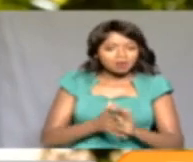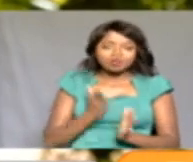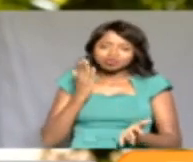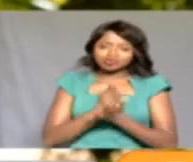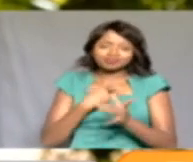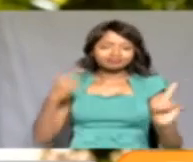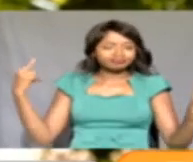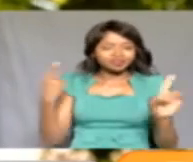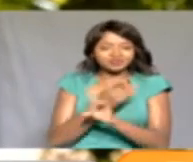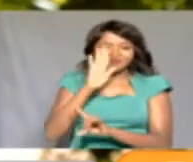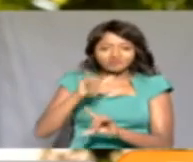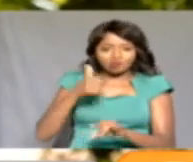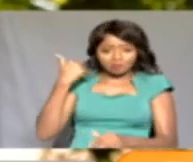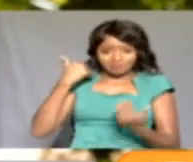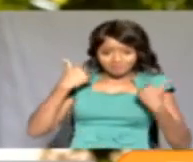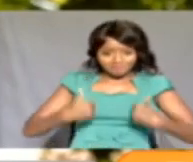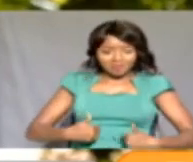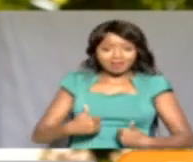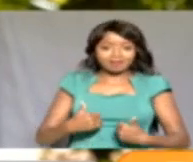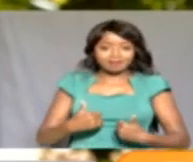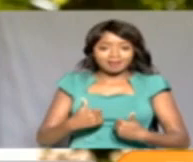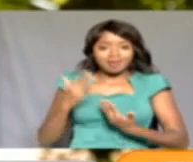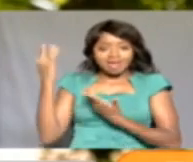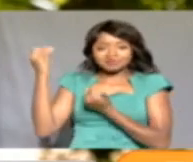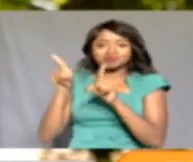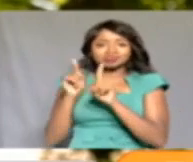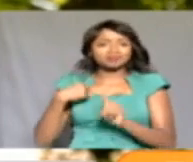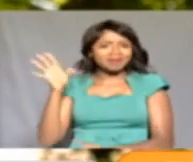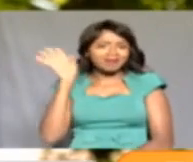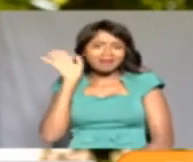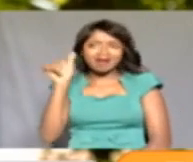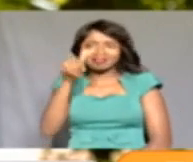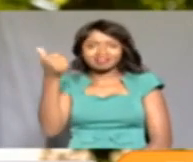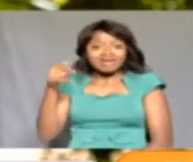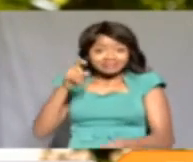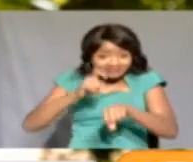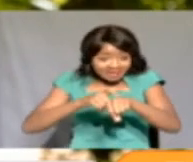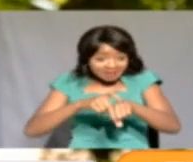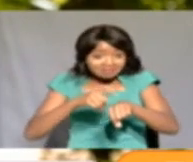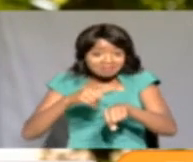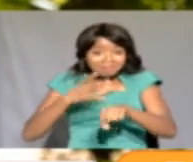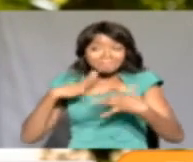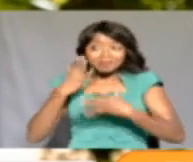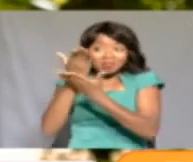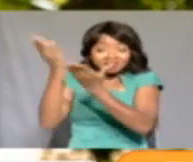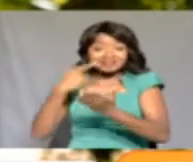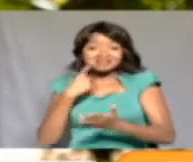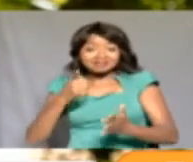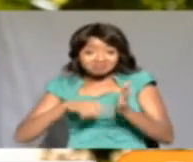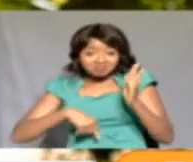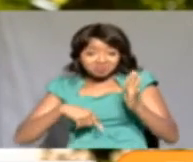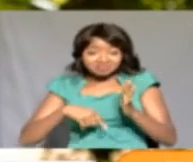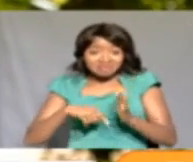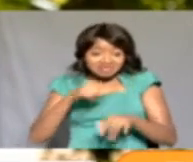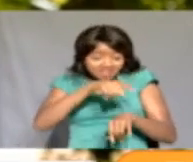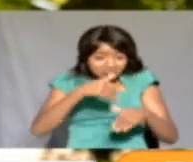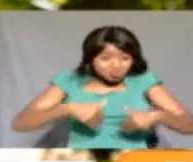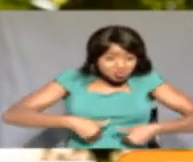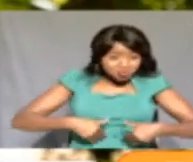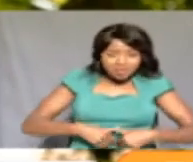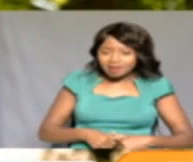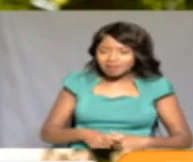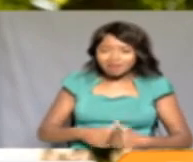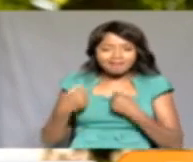expectations and from what I heard from other people, saying that when you are young and when you are a new person, you face